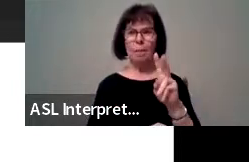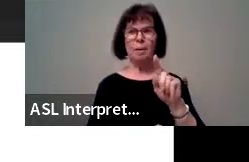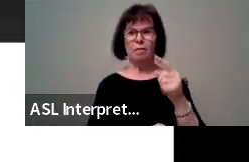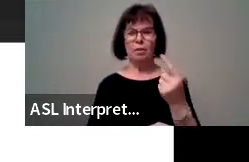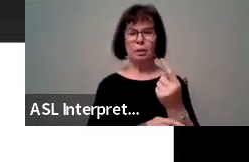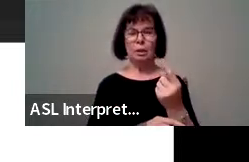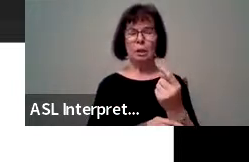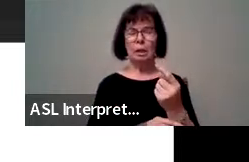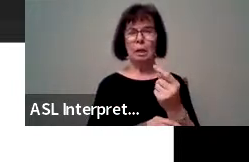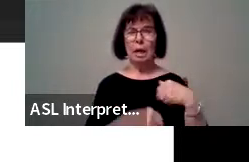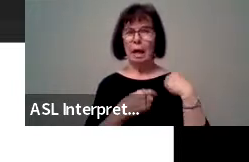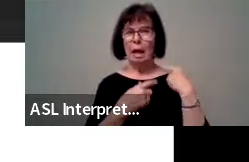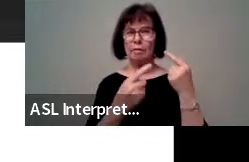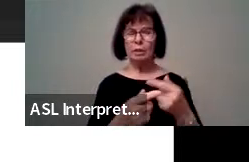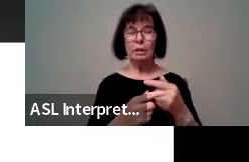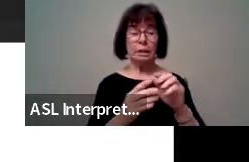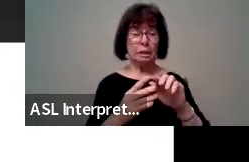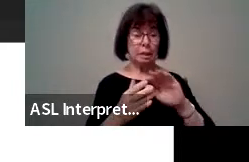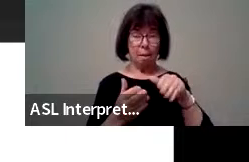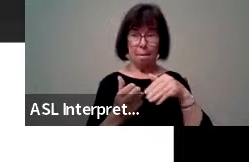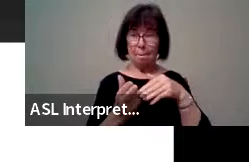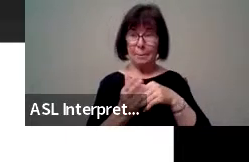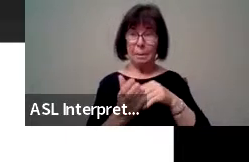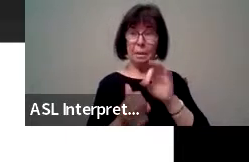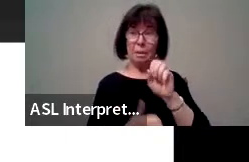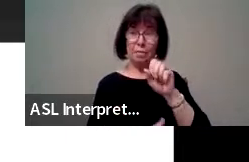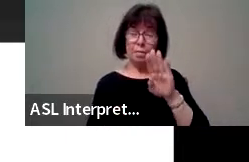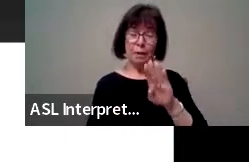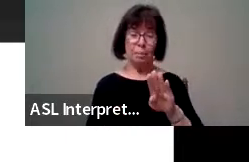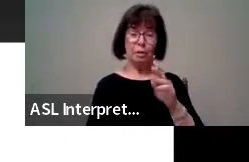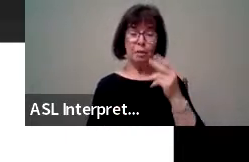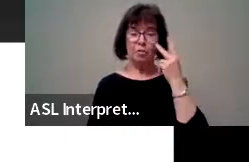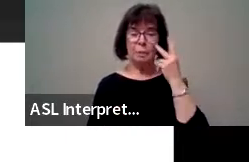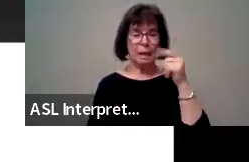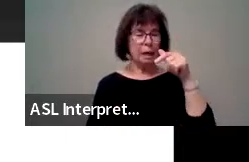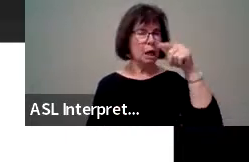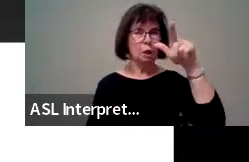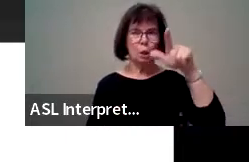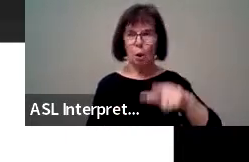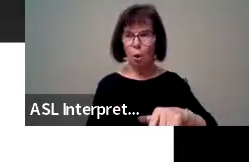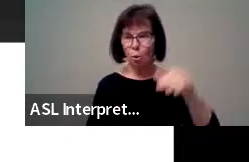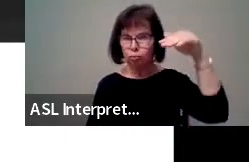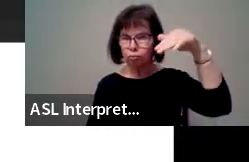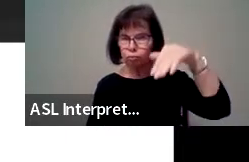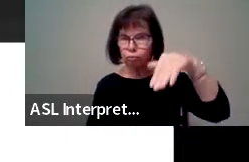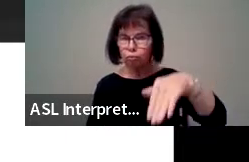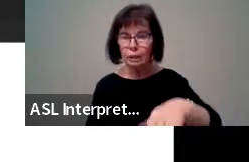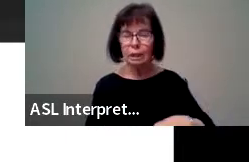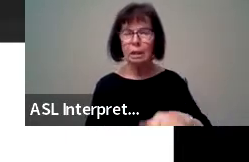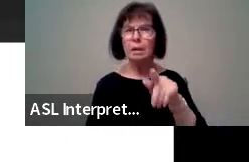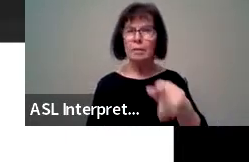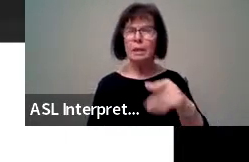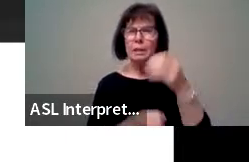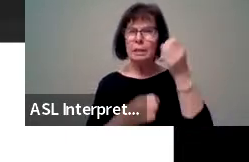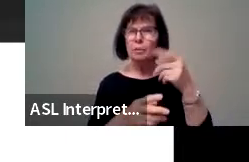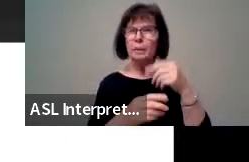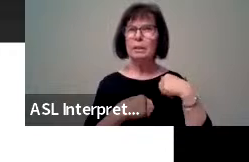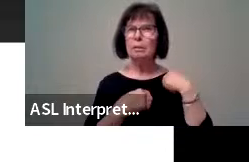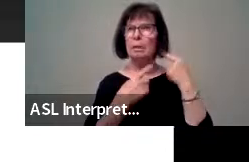the middle of February, we've been at these very low sort of pre-surge levels. And just up through, this is data up through, I think, April